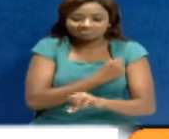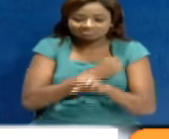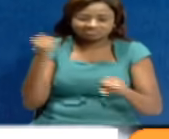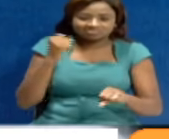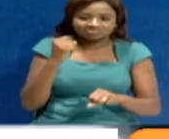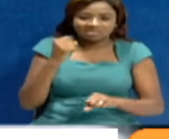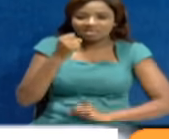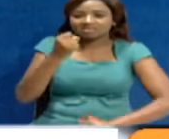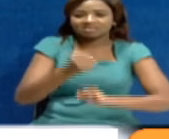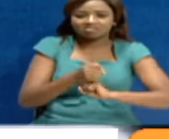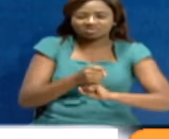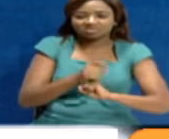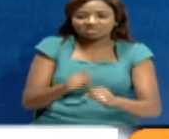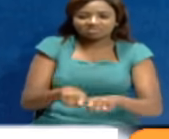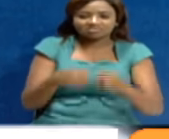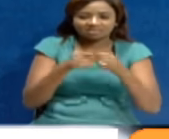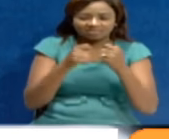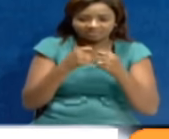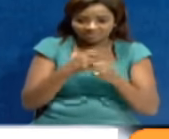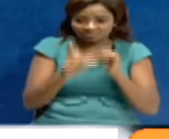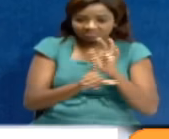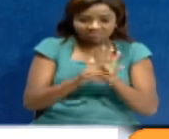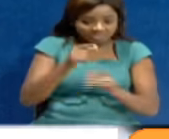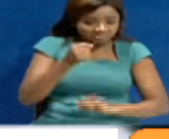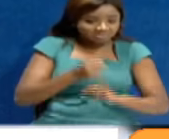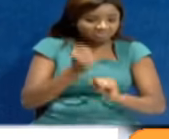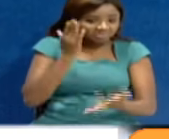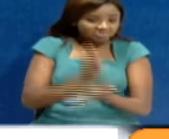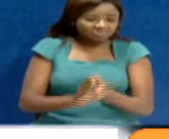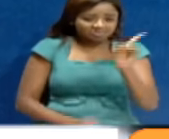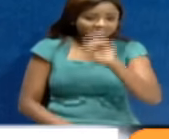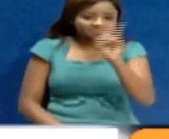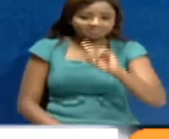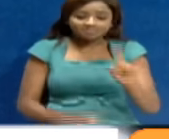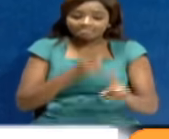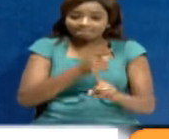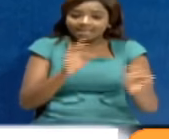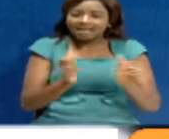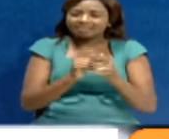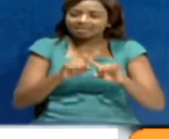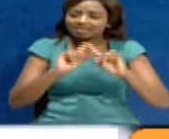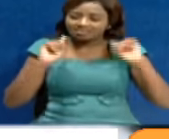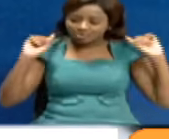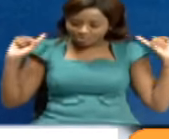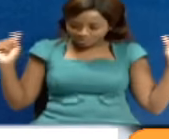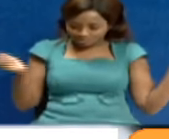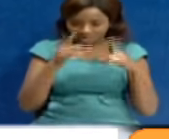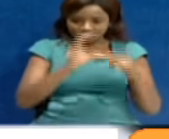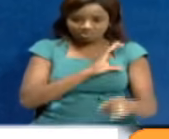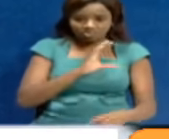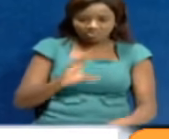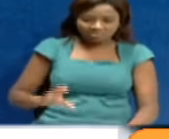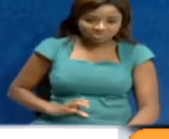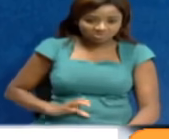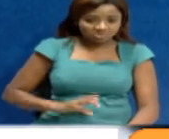they aid in the violation of the law. They don't stand up for the truth. And this is a problem we're having in all commissions. The reasons for the purpose for which